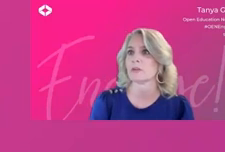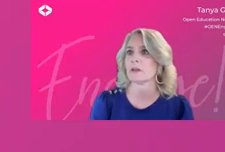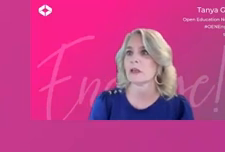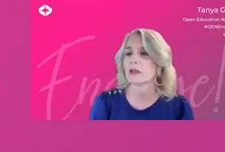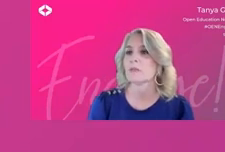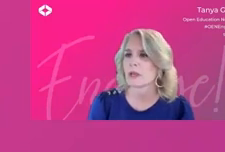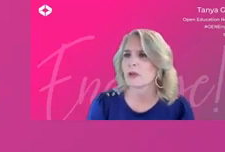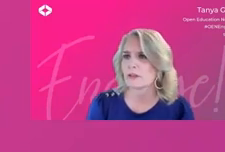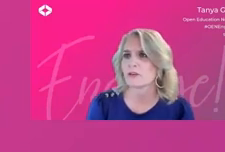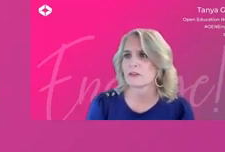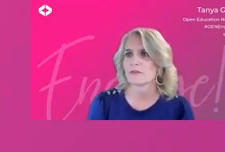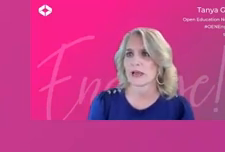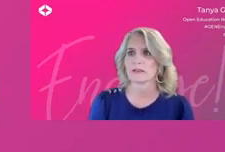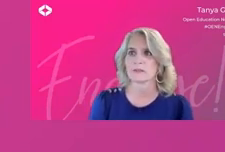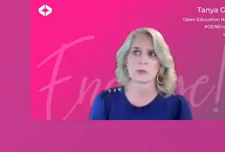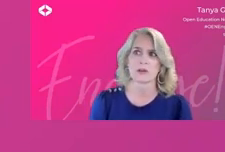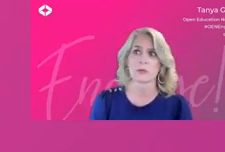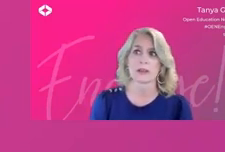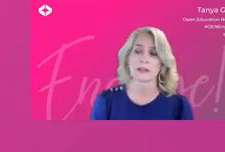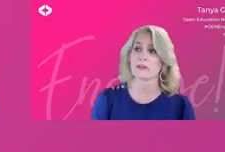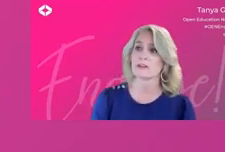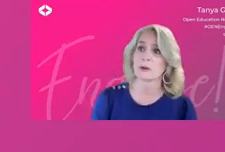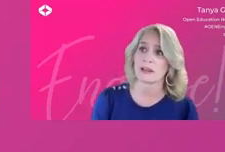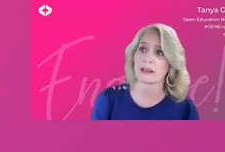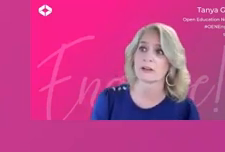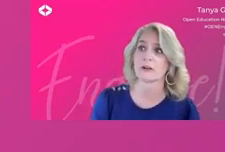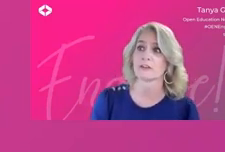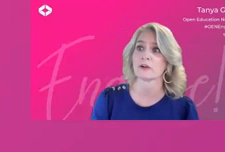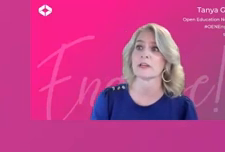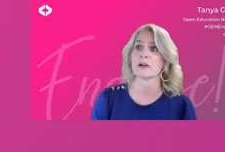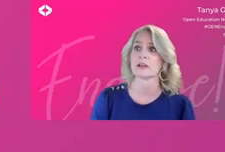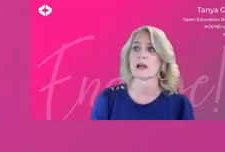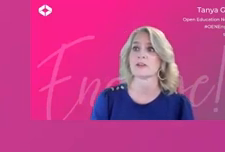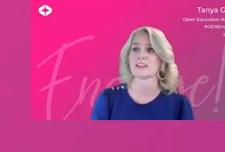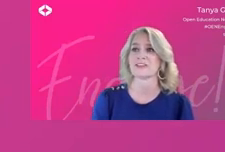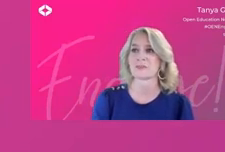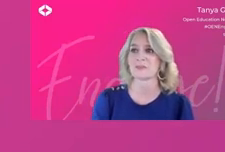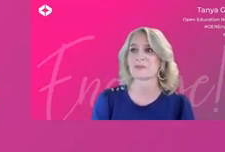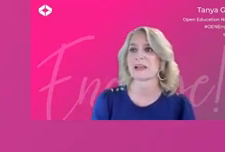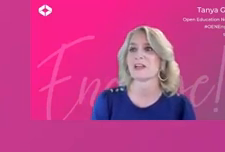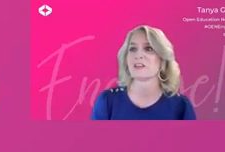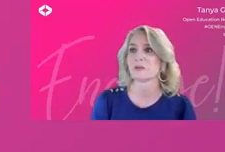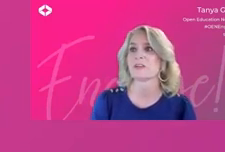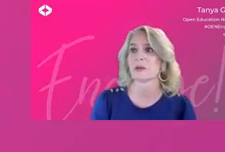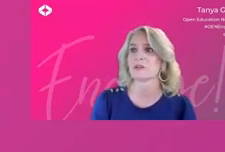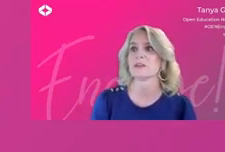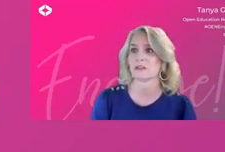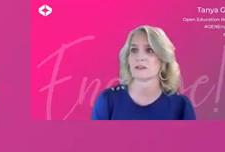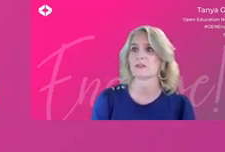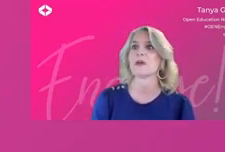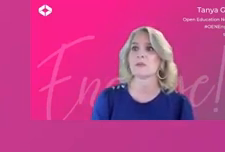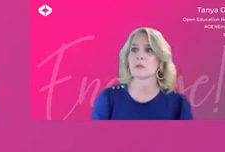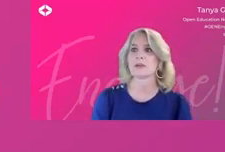that boat. My own concern is that faculty might wonder why they even need to partake in a learning circle here at the college. A lot of people at my college seem to respond